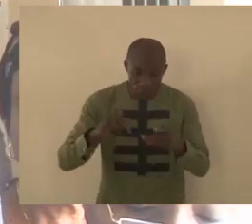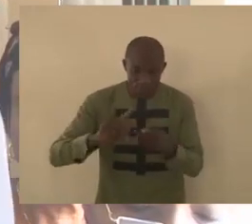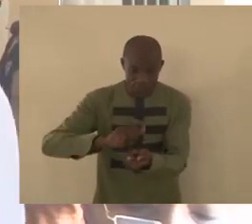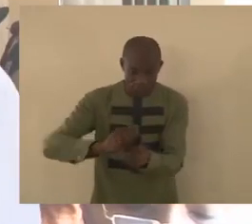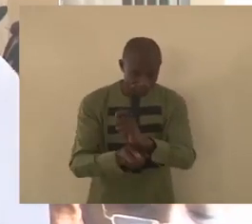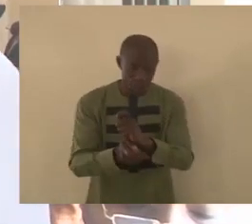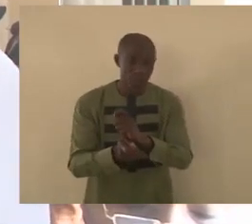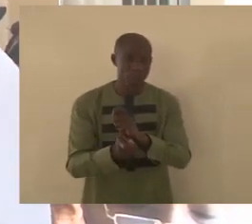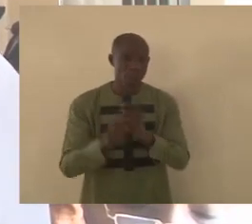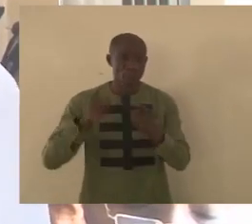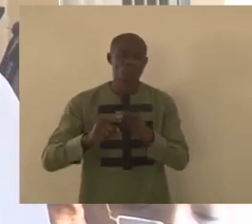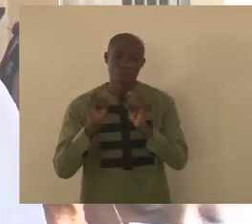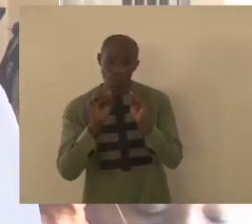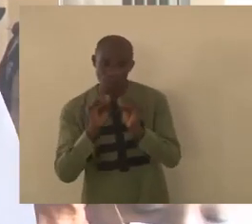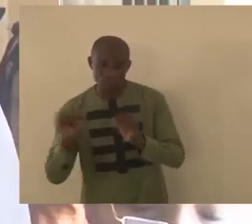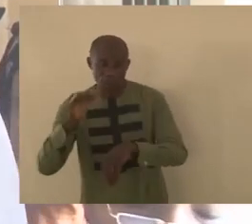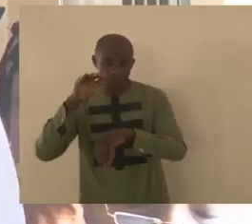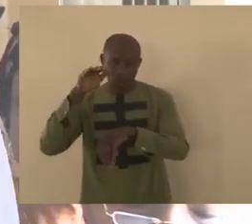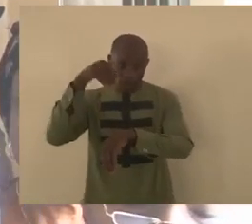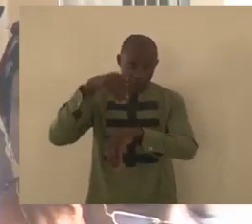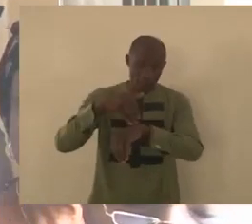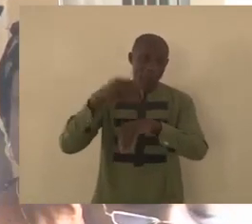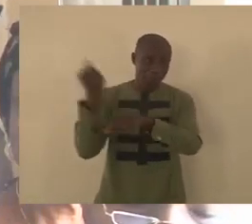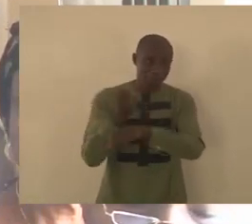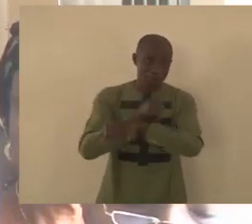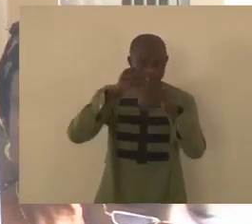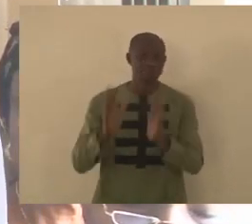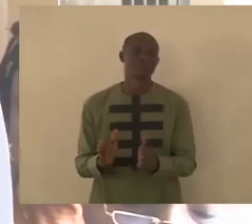ways to adjust to the teachings on the mountain.